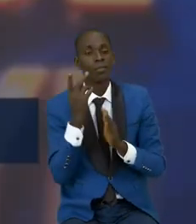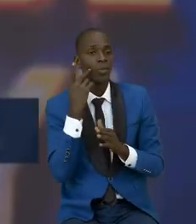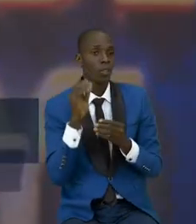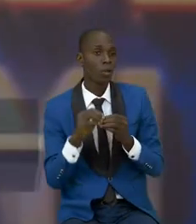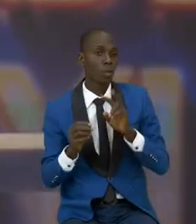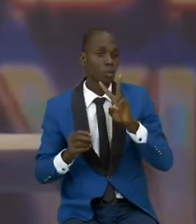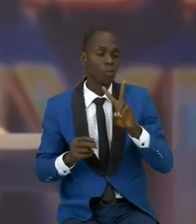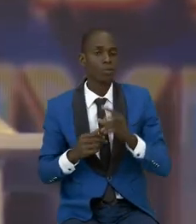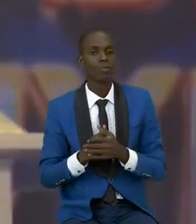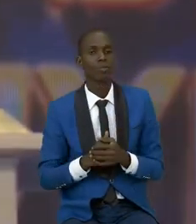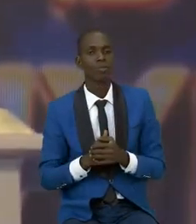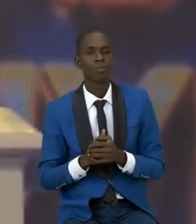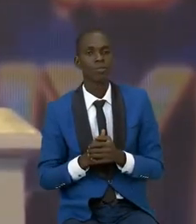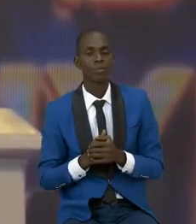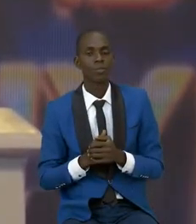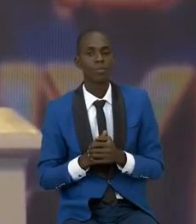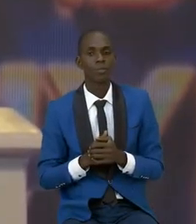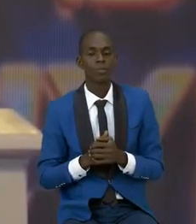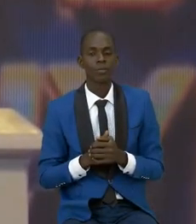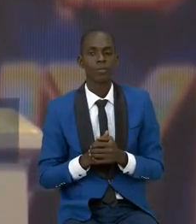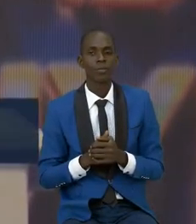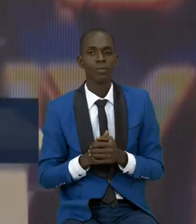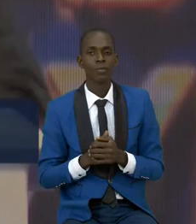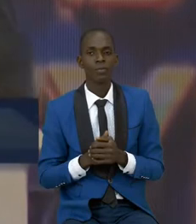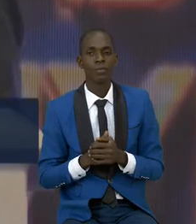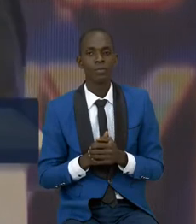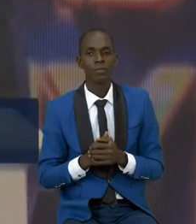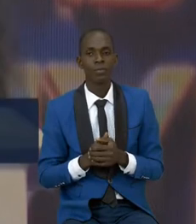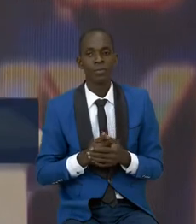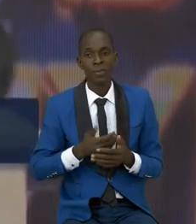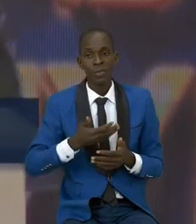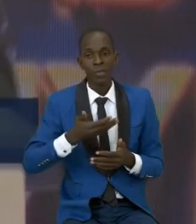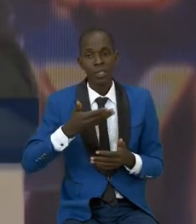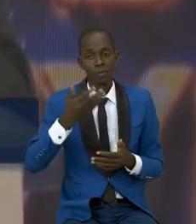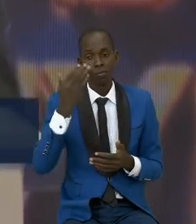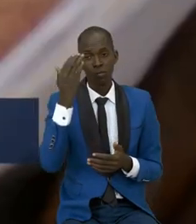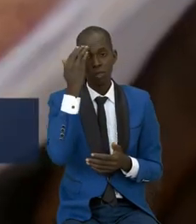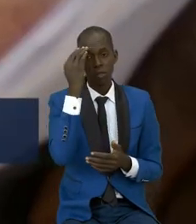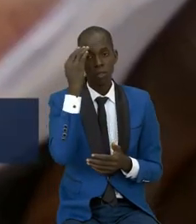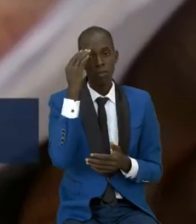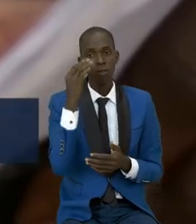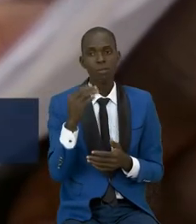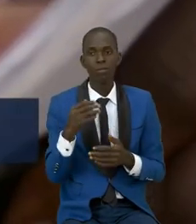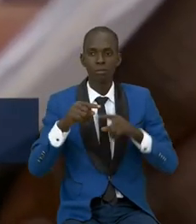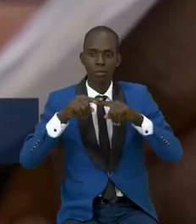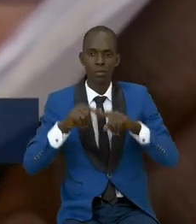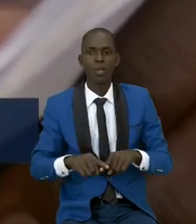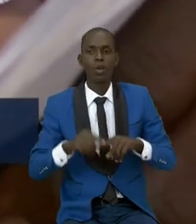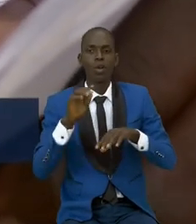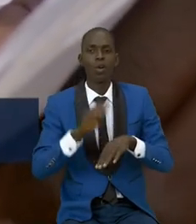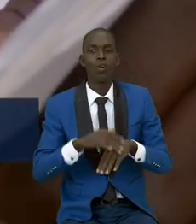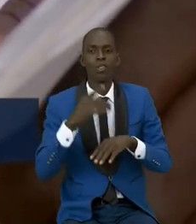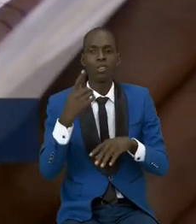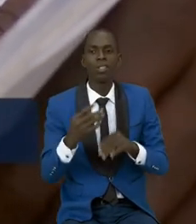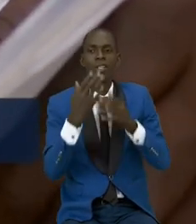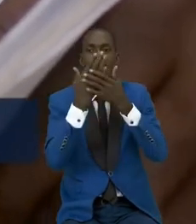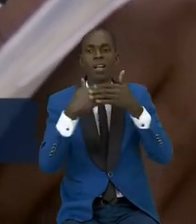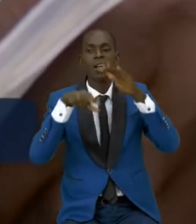there, perceived reliance on the Heavenly Father. Number three, purposeful